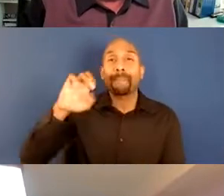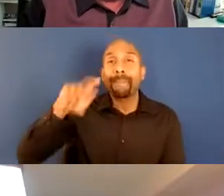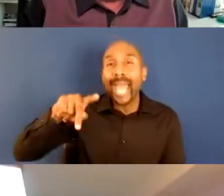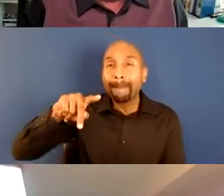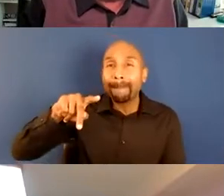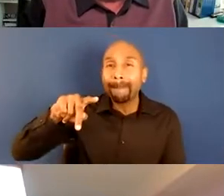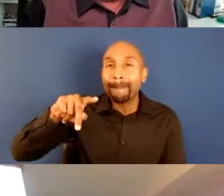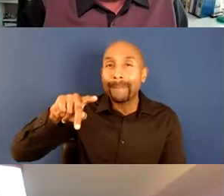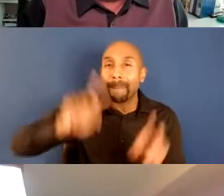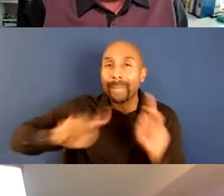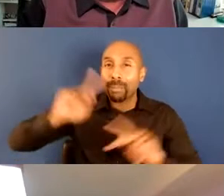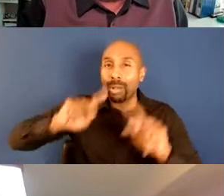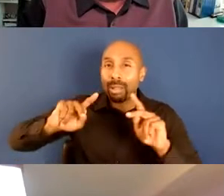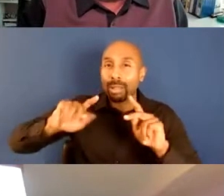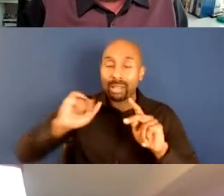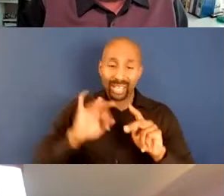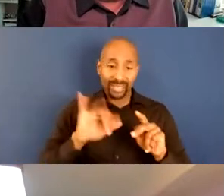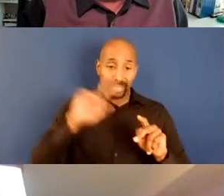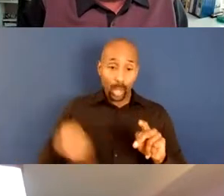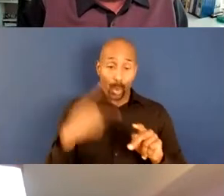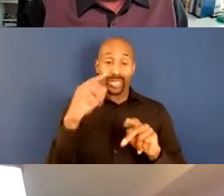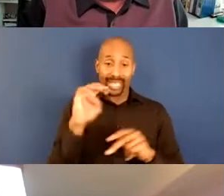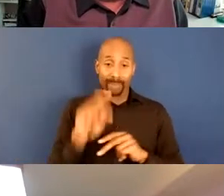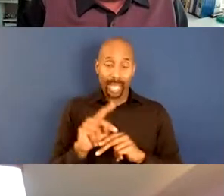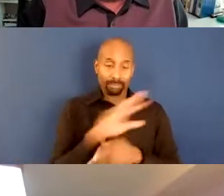have multiple mappings